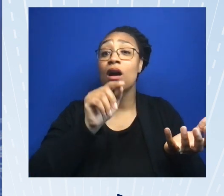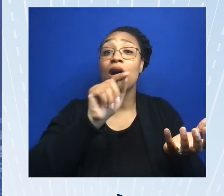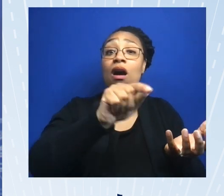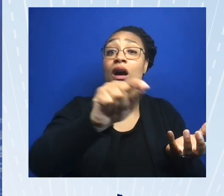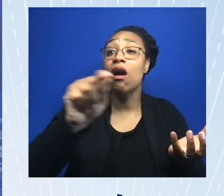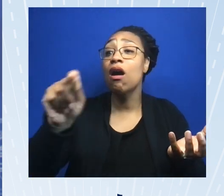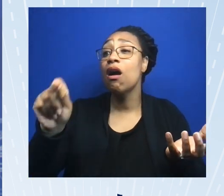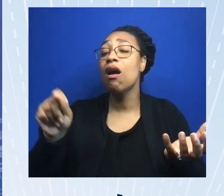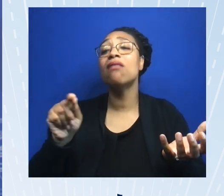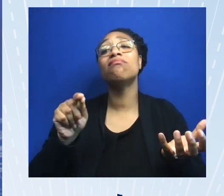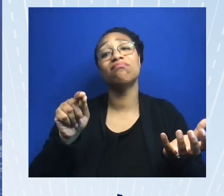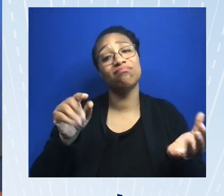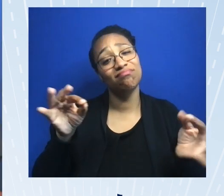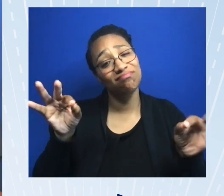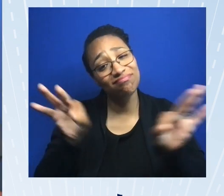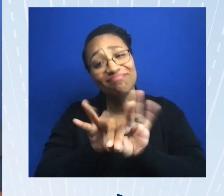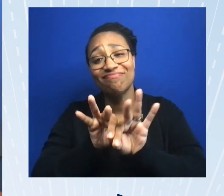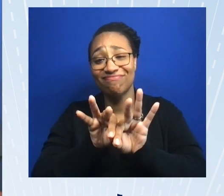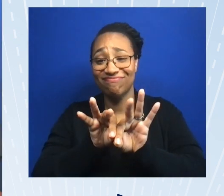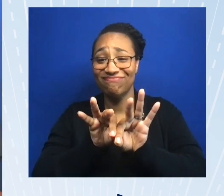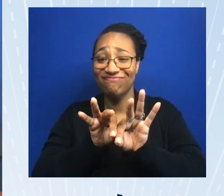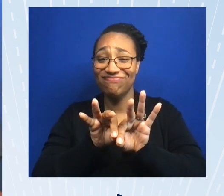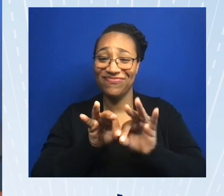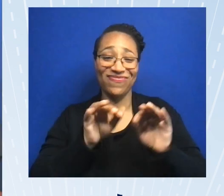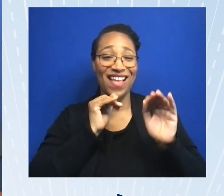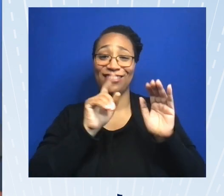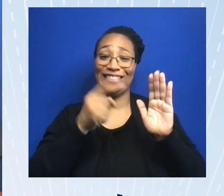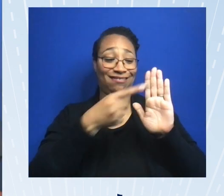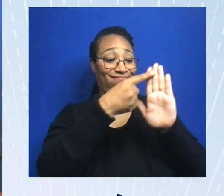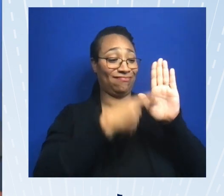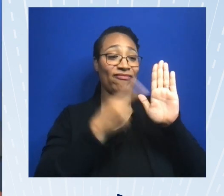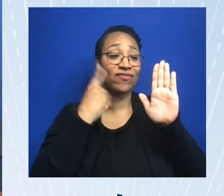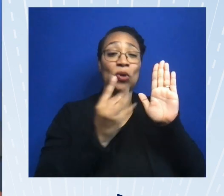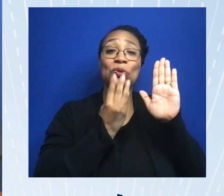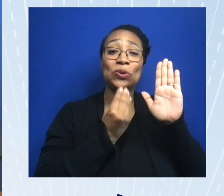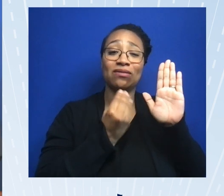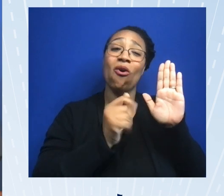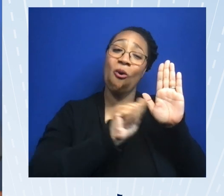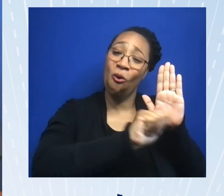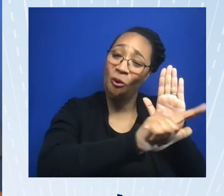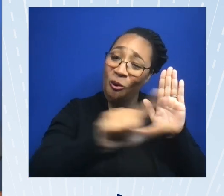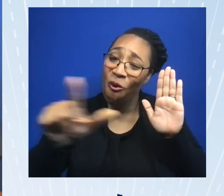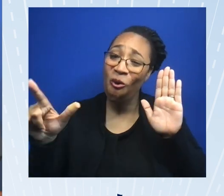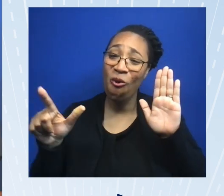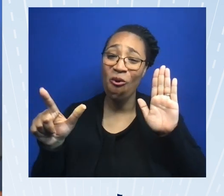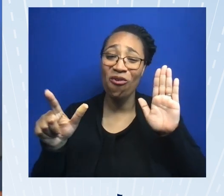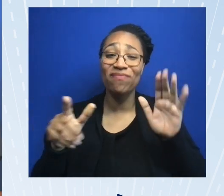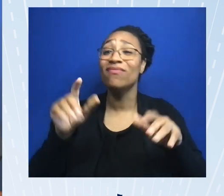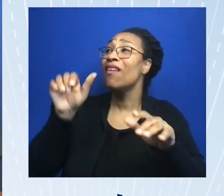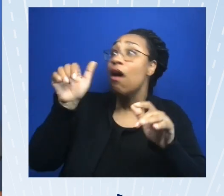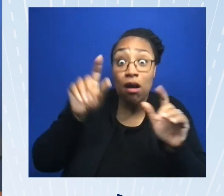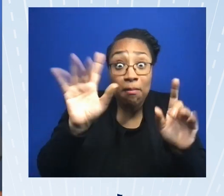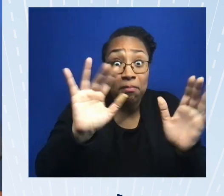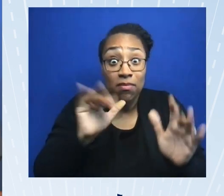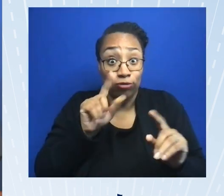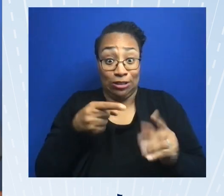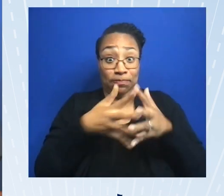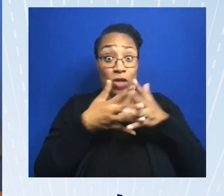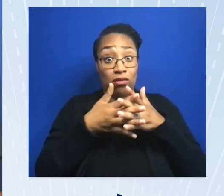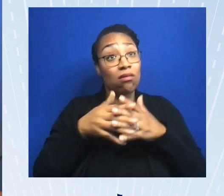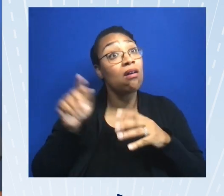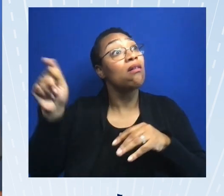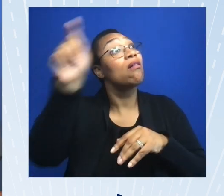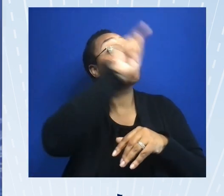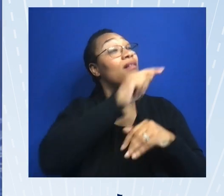democracies worldwide. With this plan, we give life to the rabbinic teaching, Lo